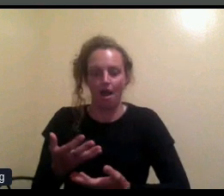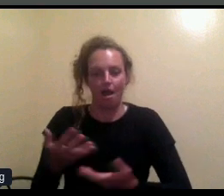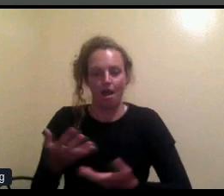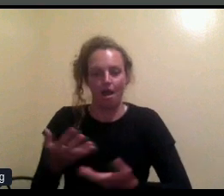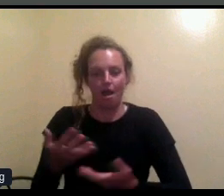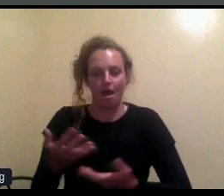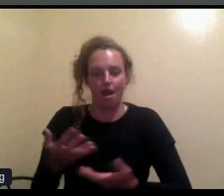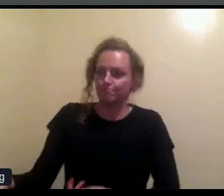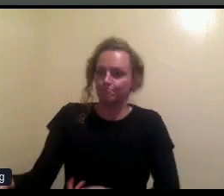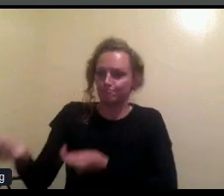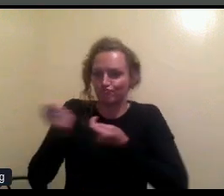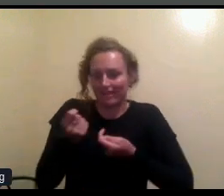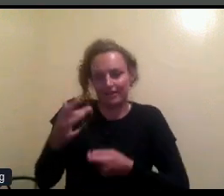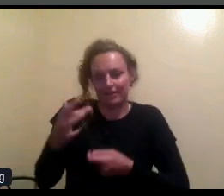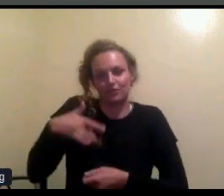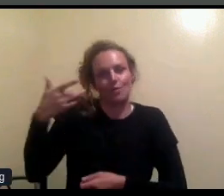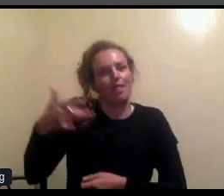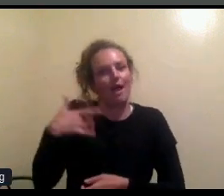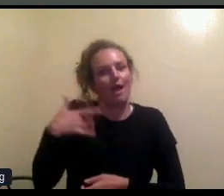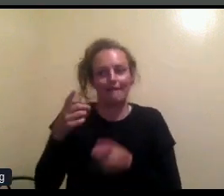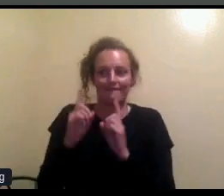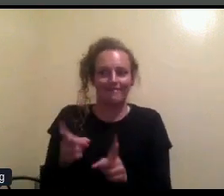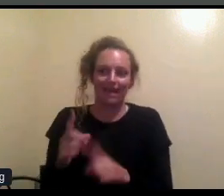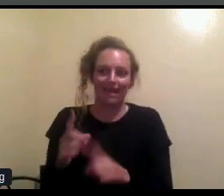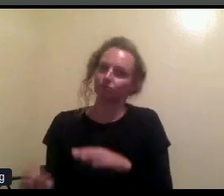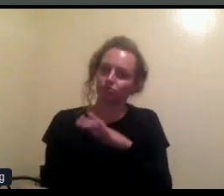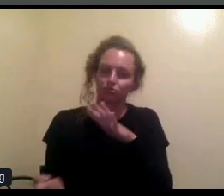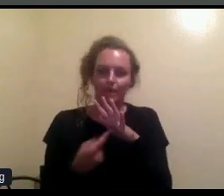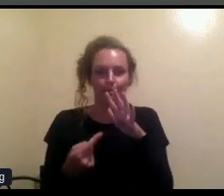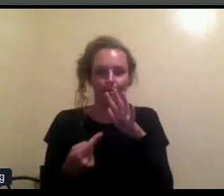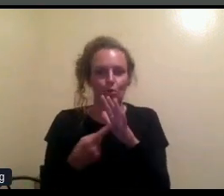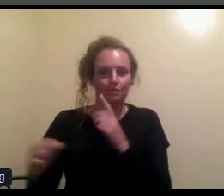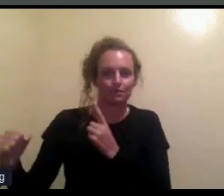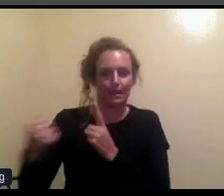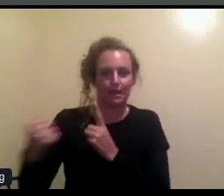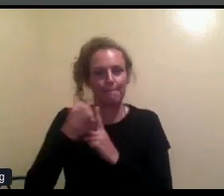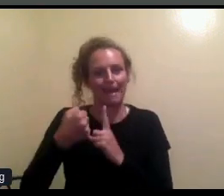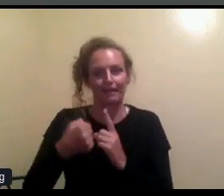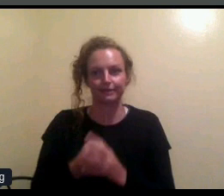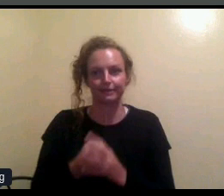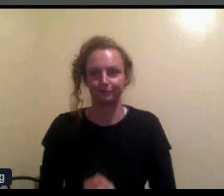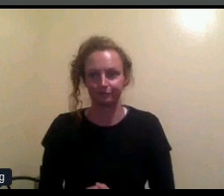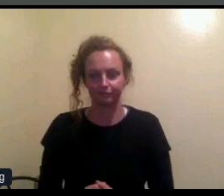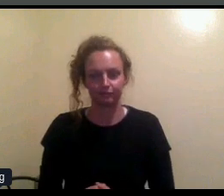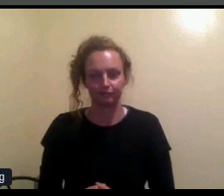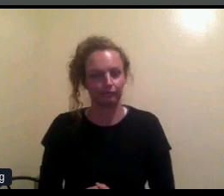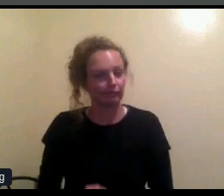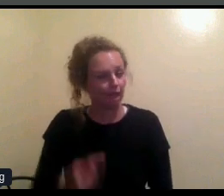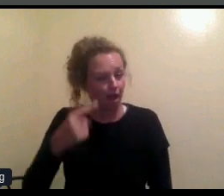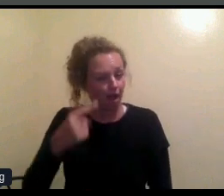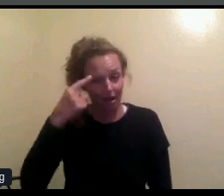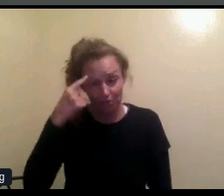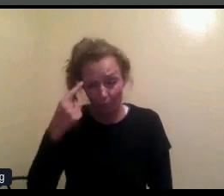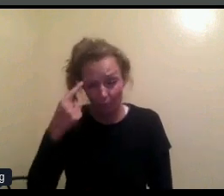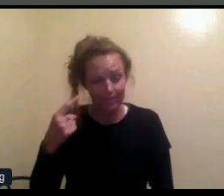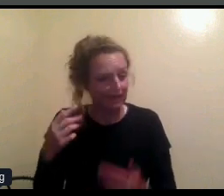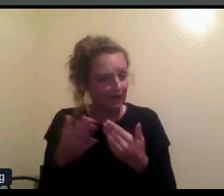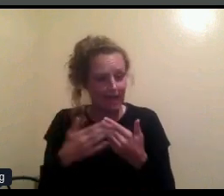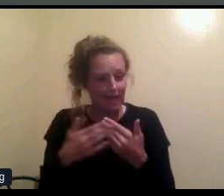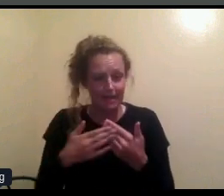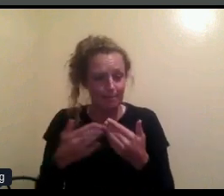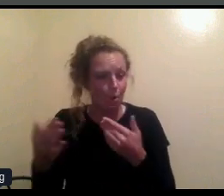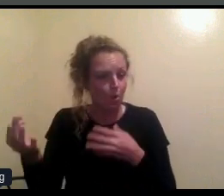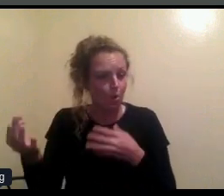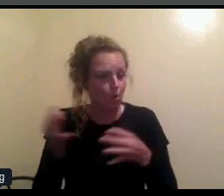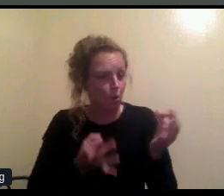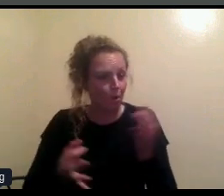that really matters and has an impact. So I don't think we've got any other questions, unless I've missed anything in